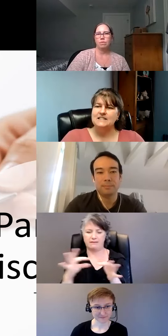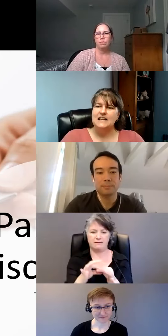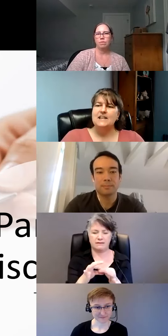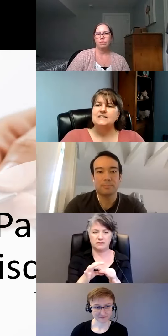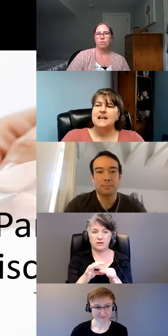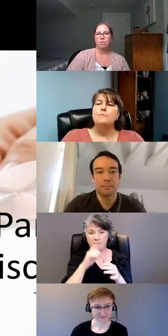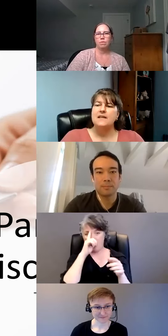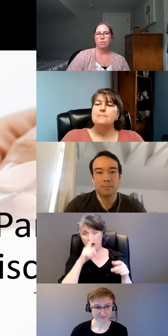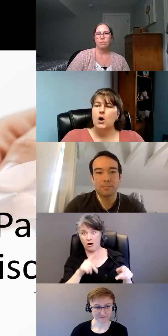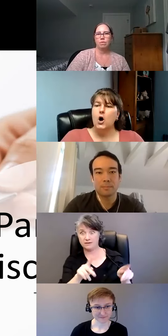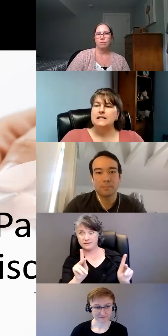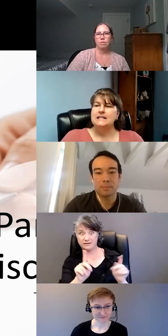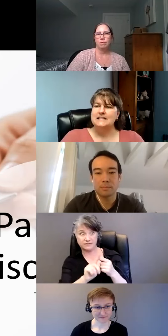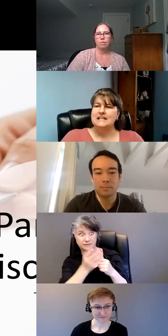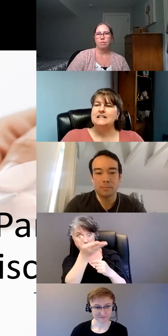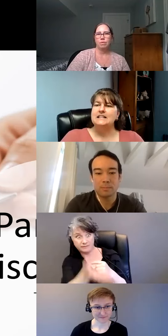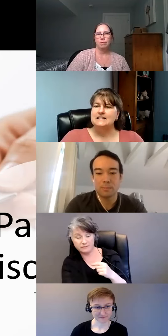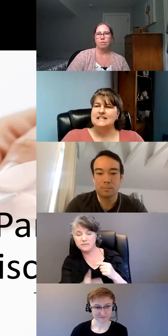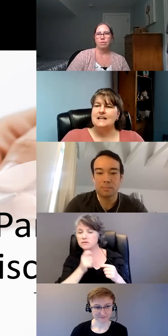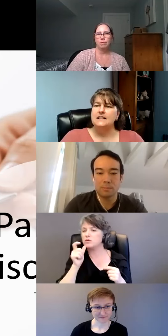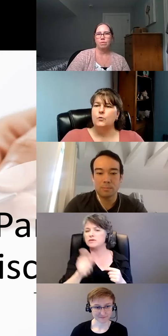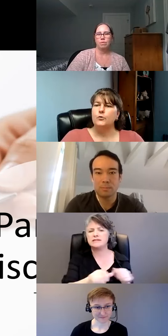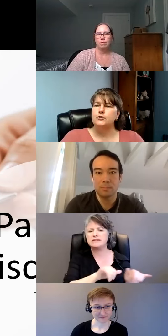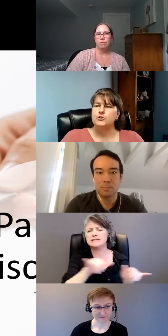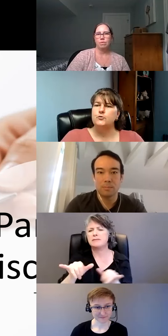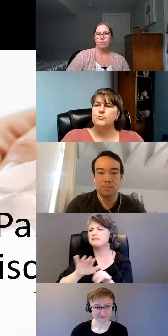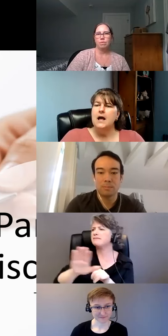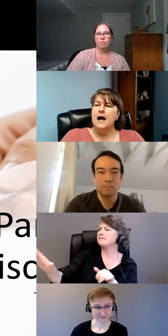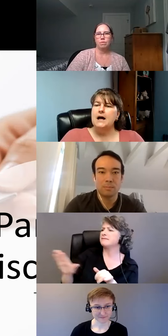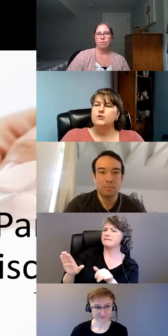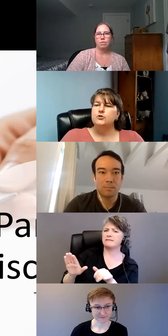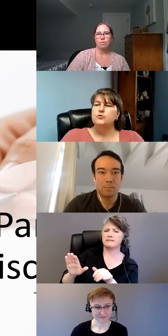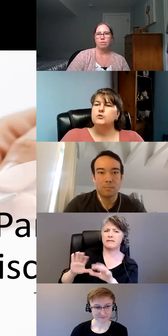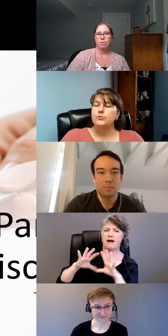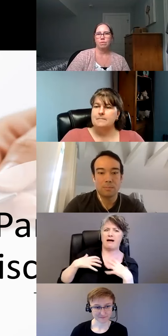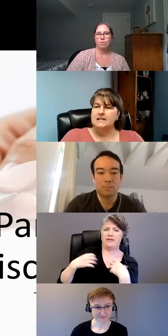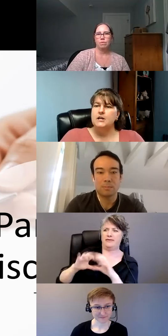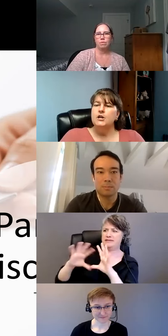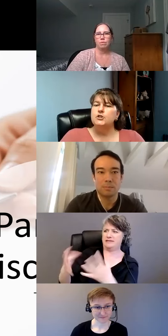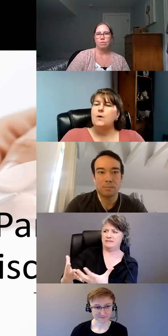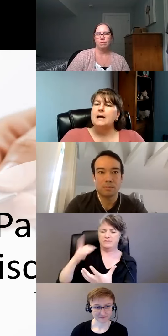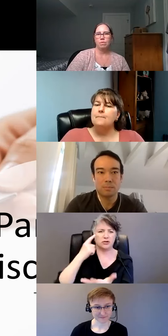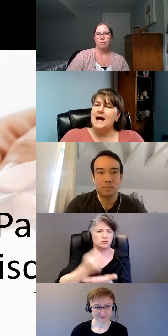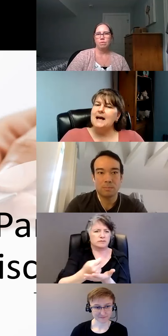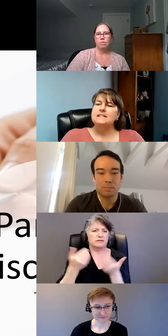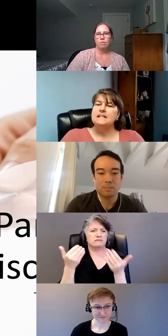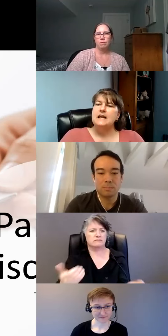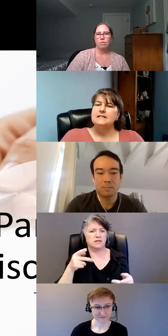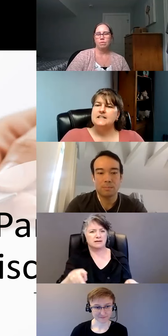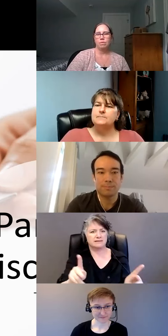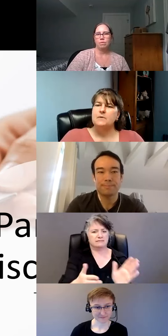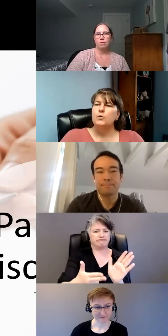consent in the same way that my colleagues need consent in order to do treatment. So a